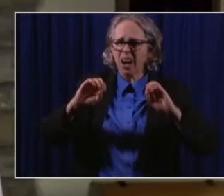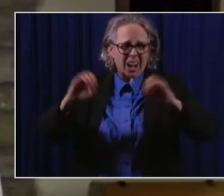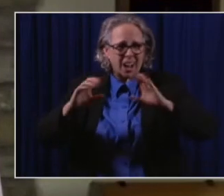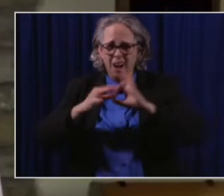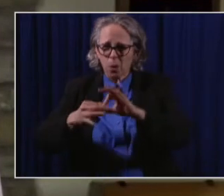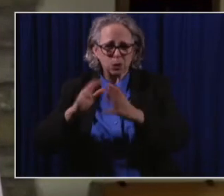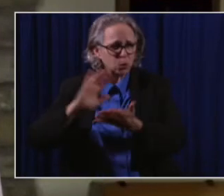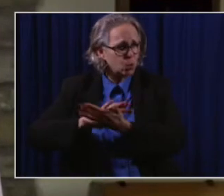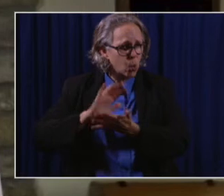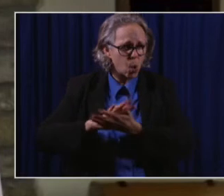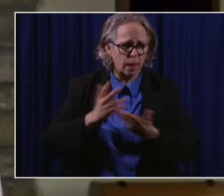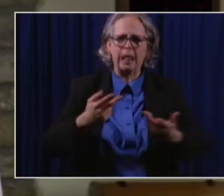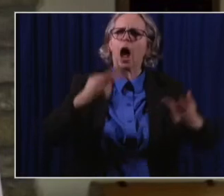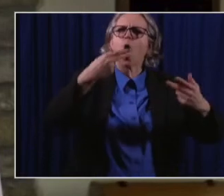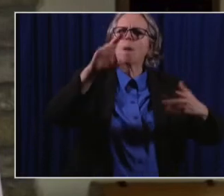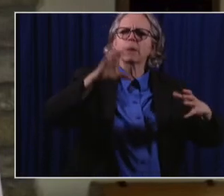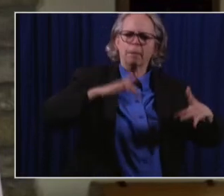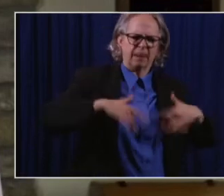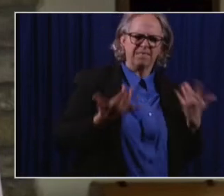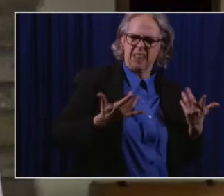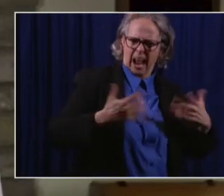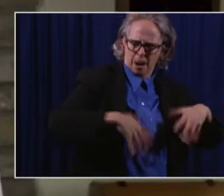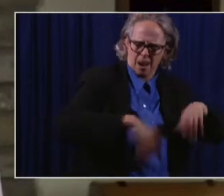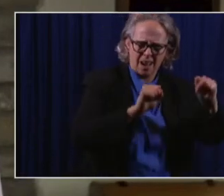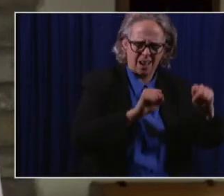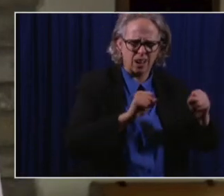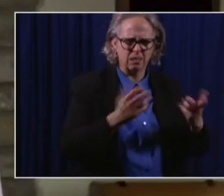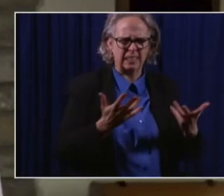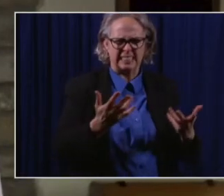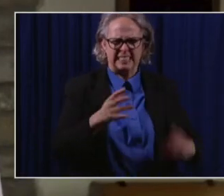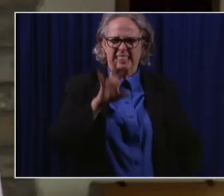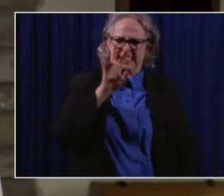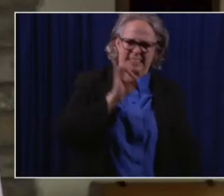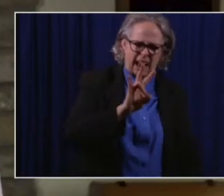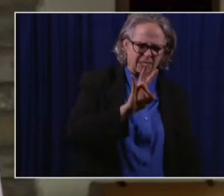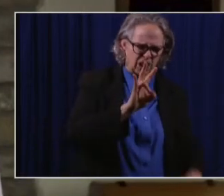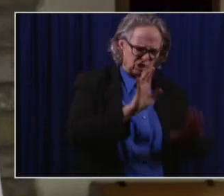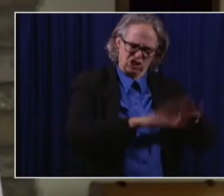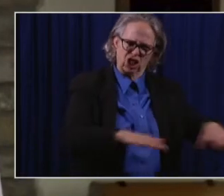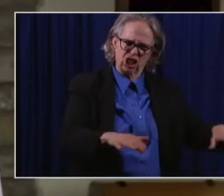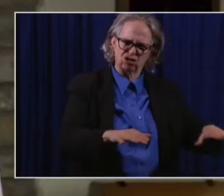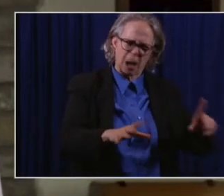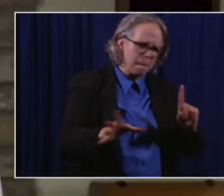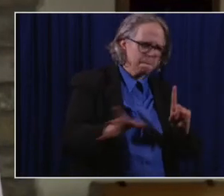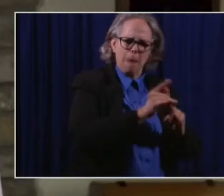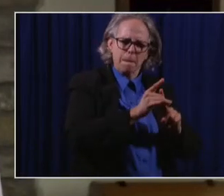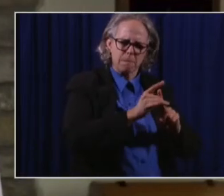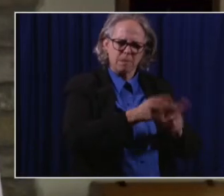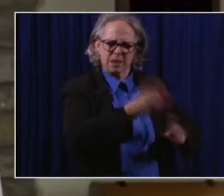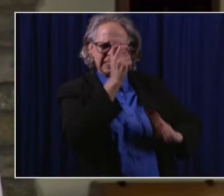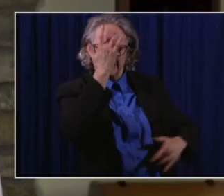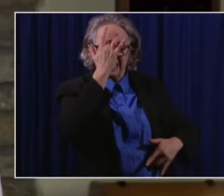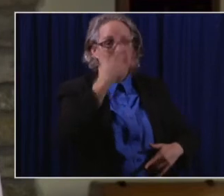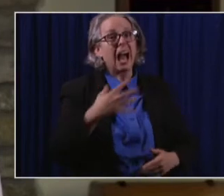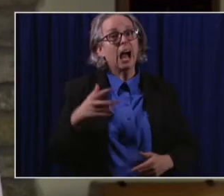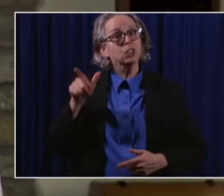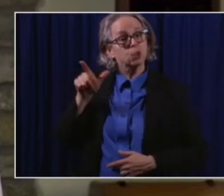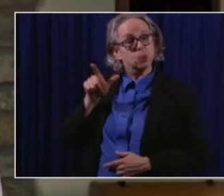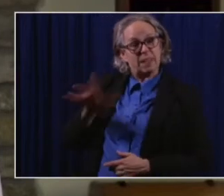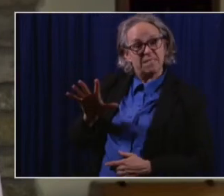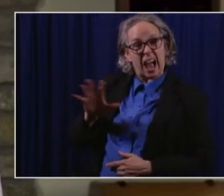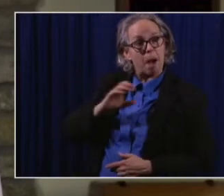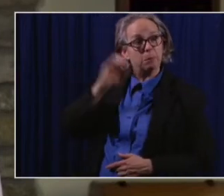homecoming event led to at least 7 children getting sick and 25% of the school